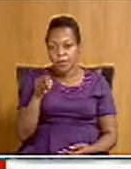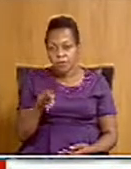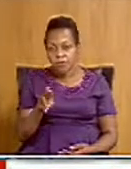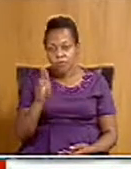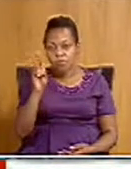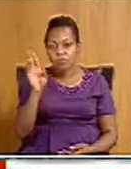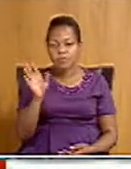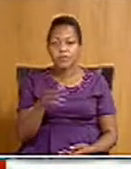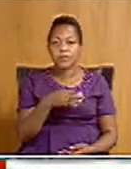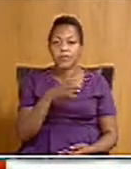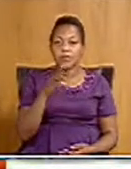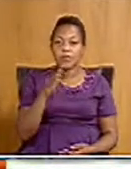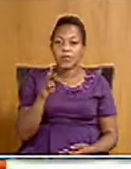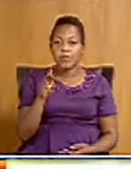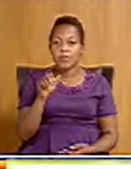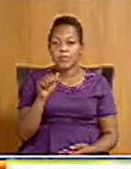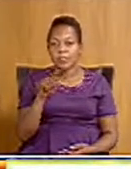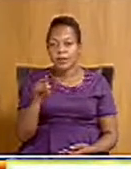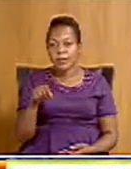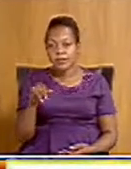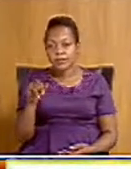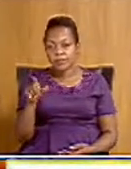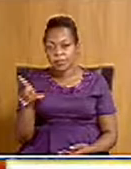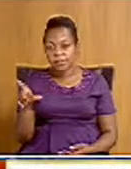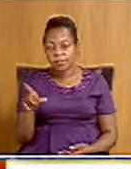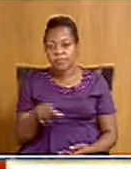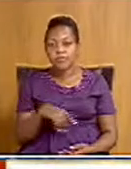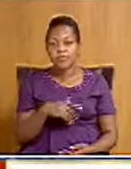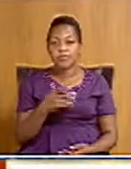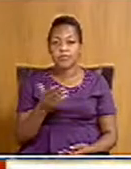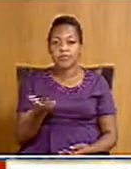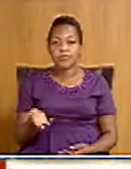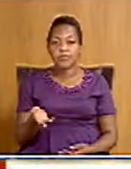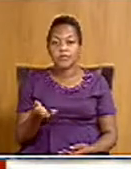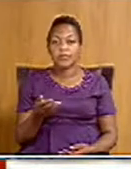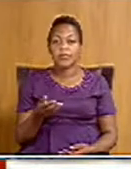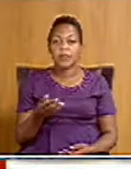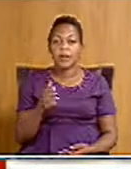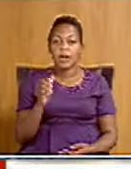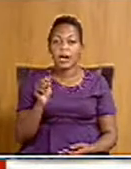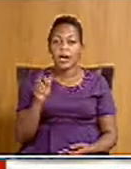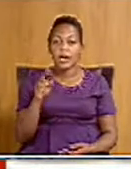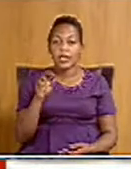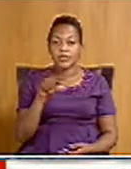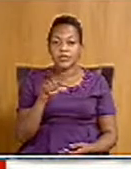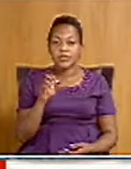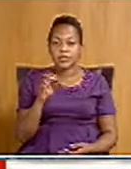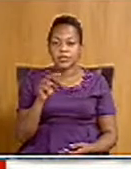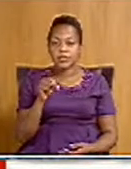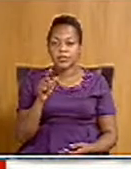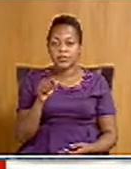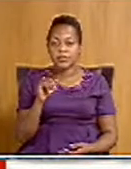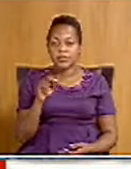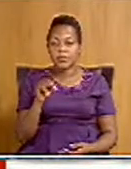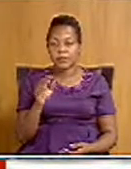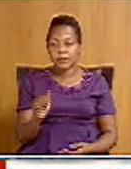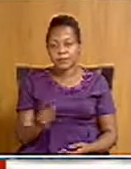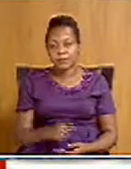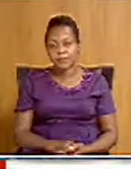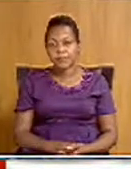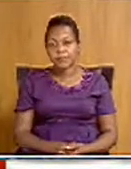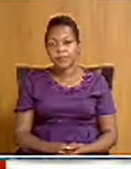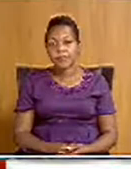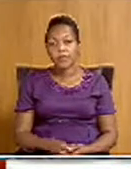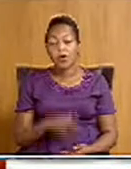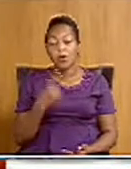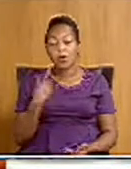Brazil, French Guiana, Paraguay, Chile, Argentina, and Uruguay. What